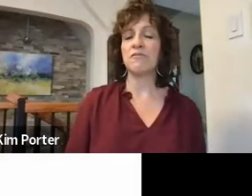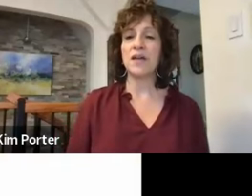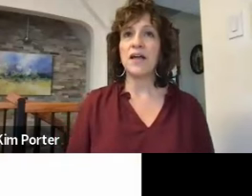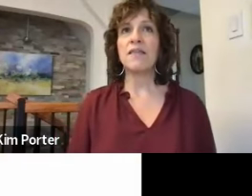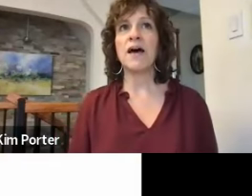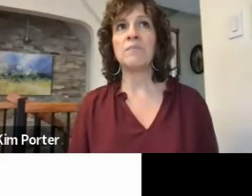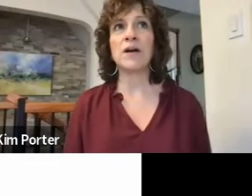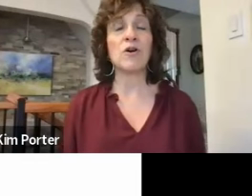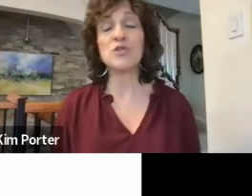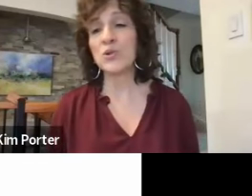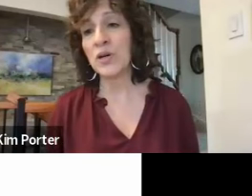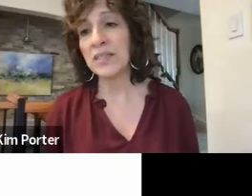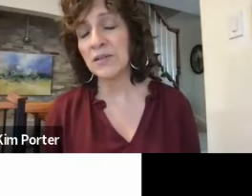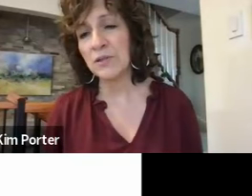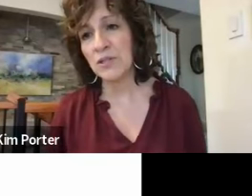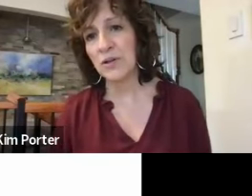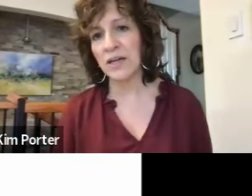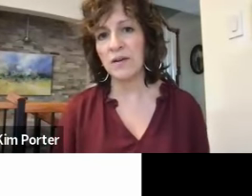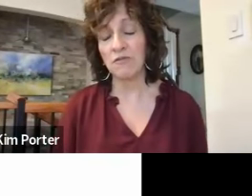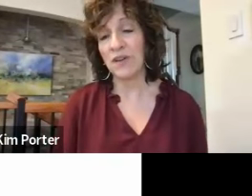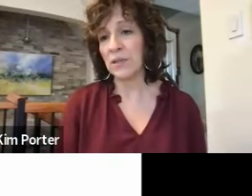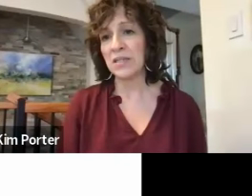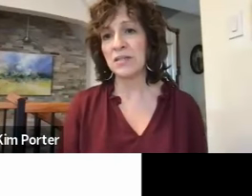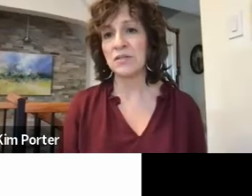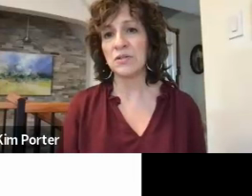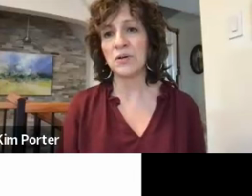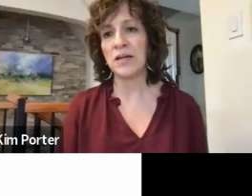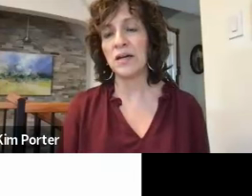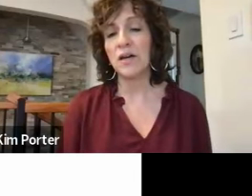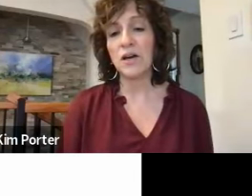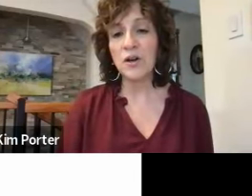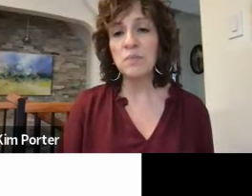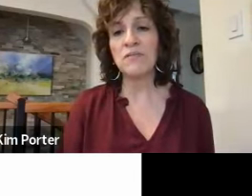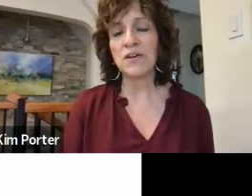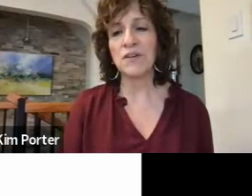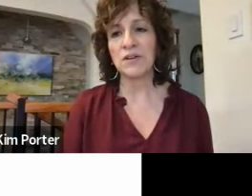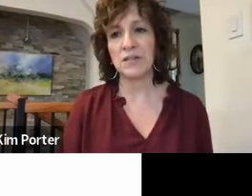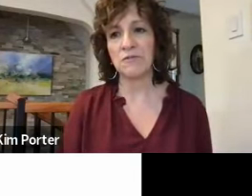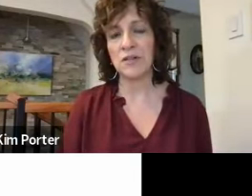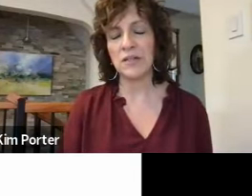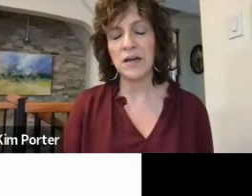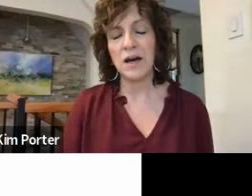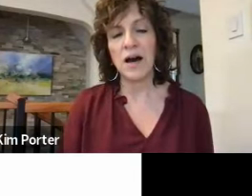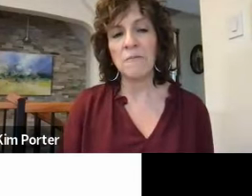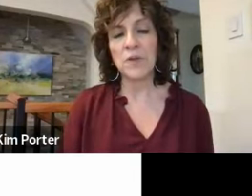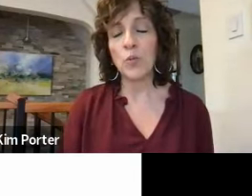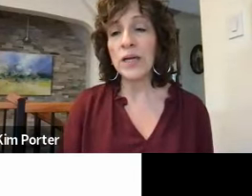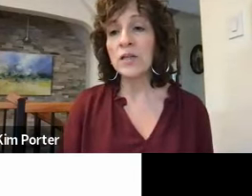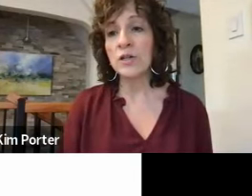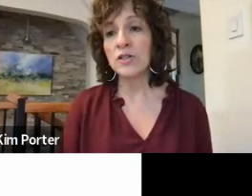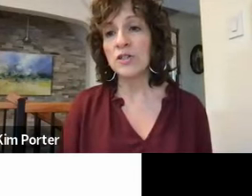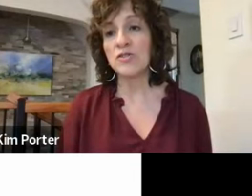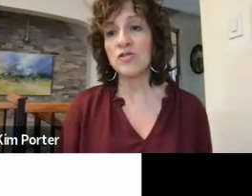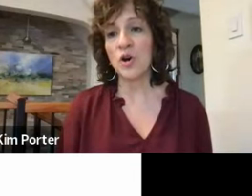my life that our story, Daniel's story, our family's story could be very, very different.